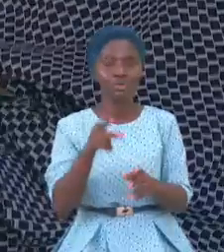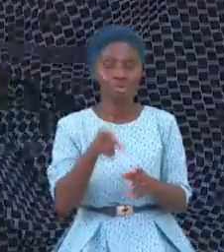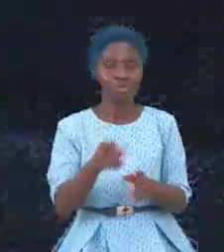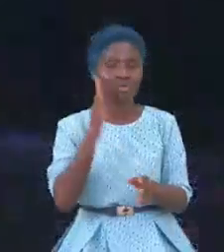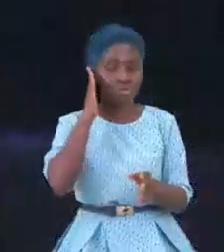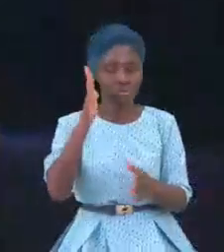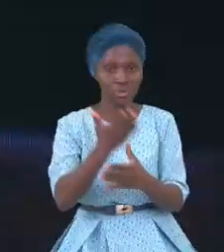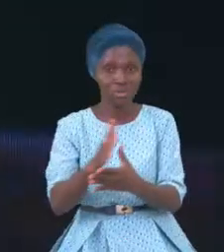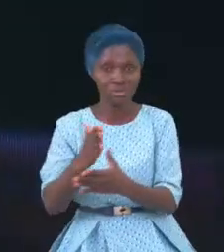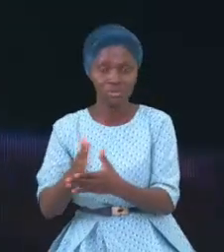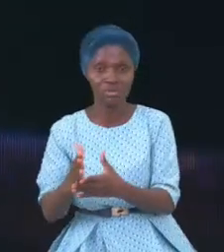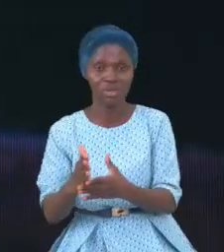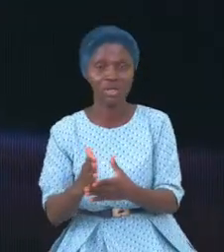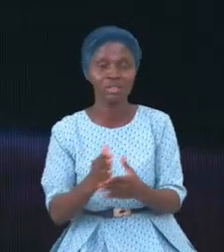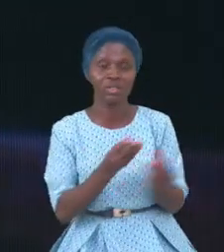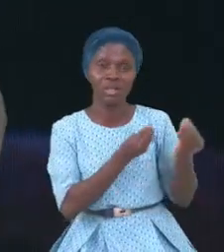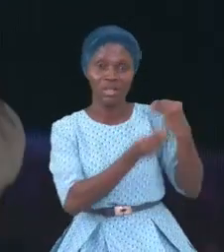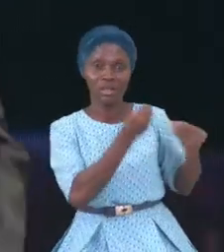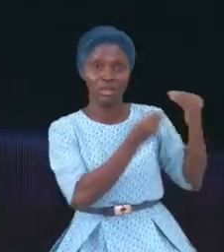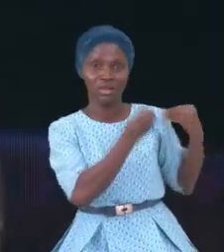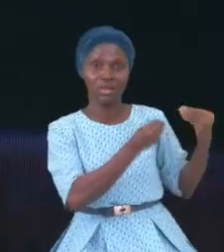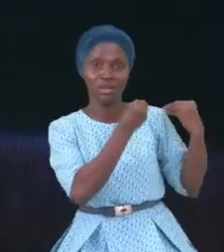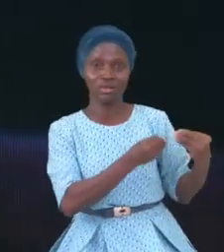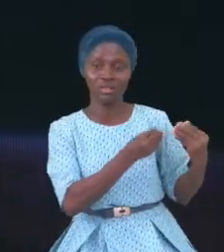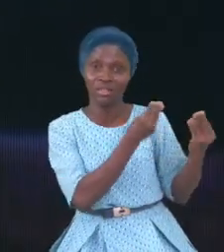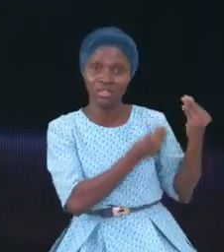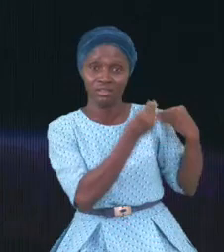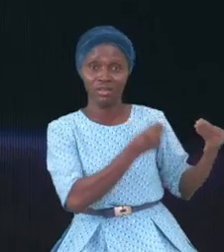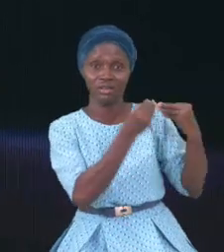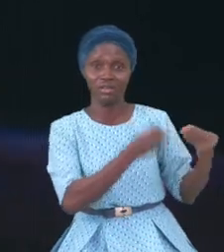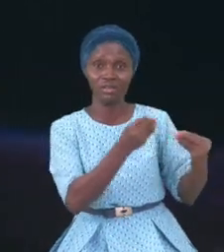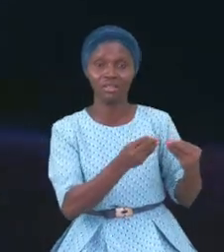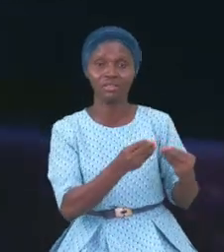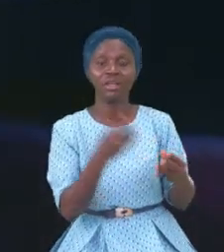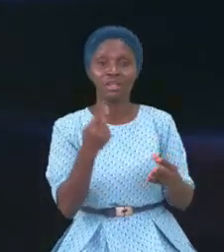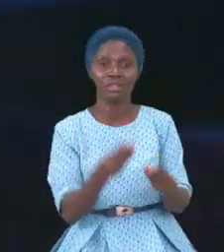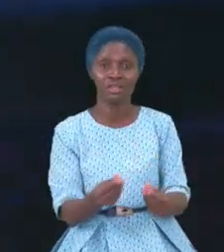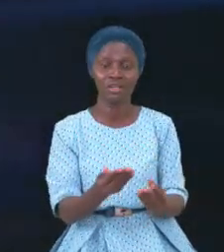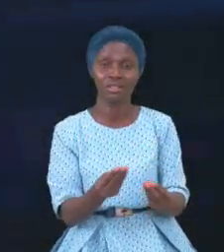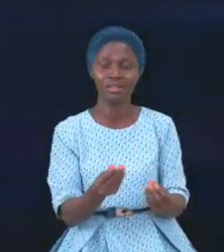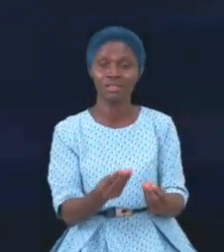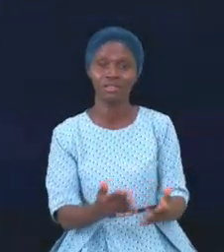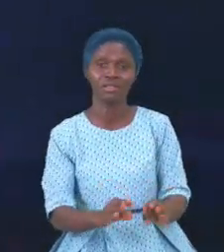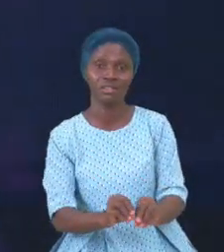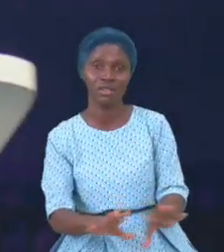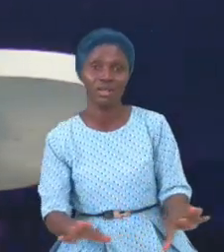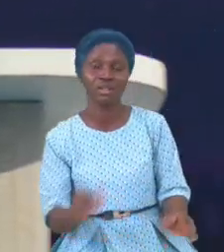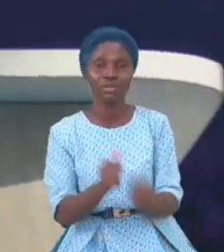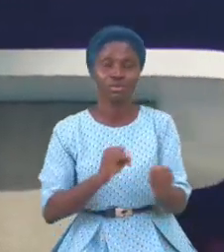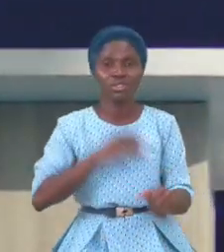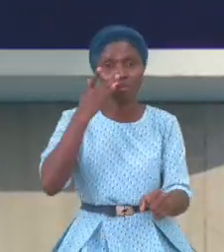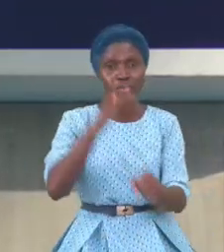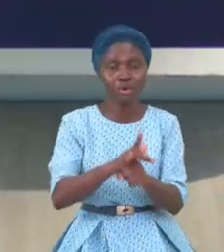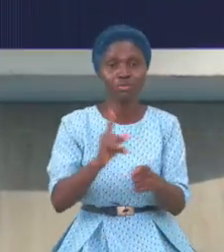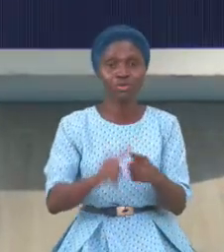an inheritance the land which I swear unto their fathers to give them. And